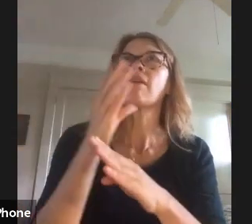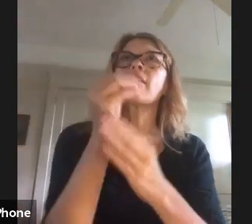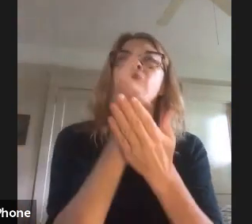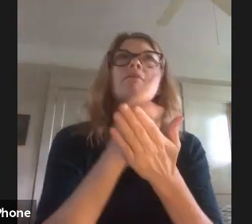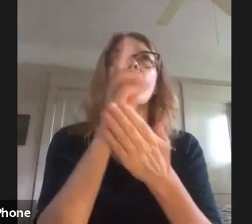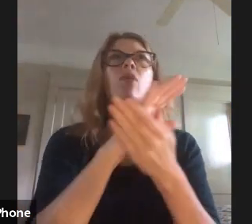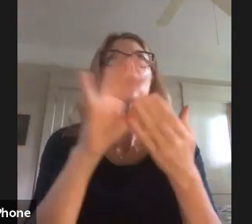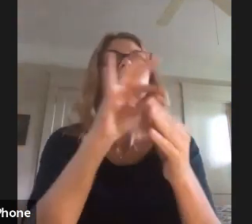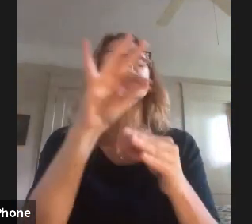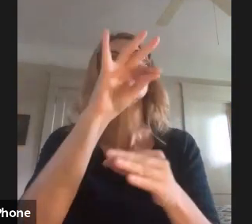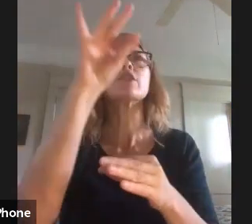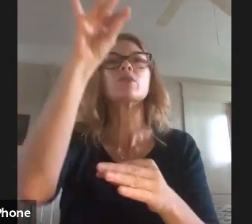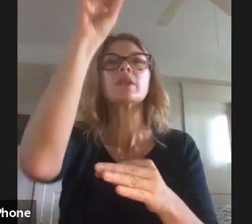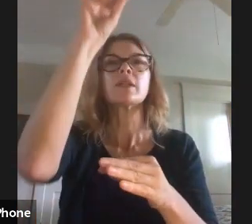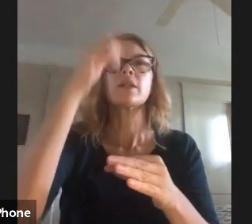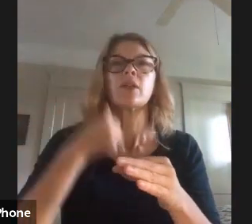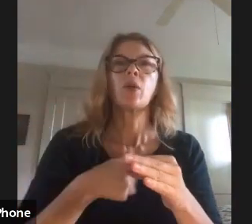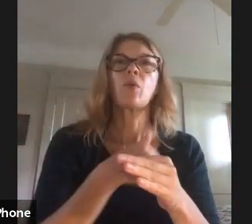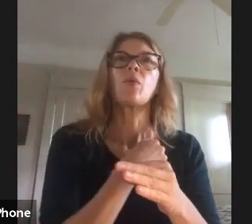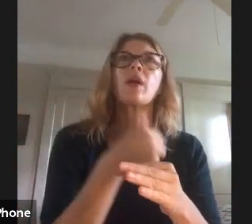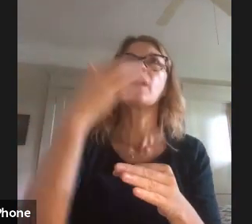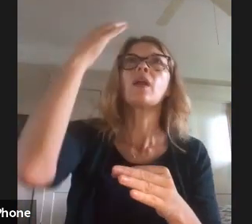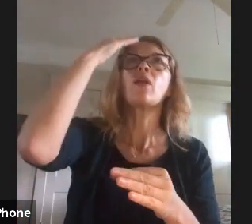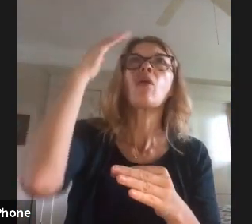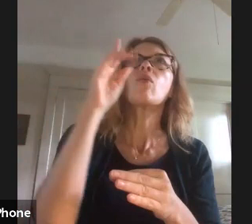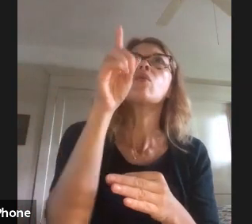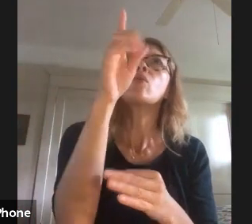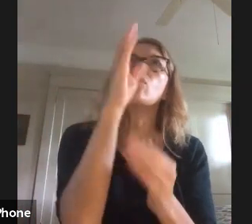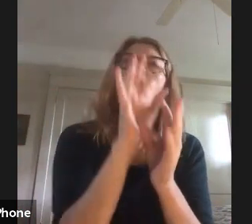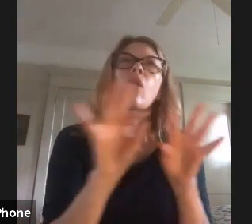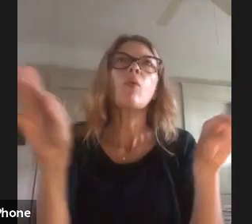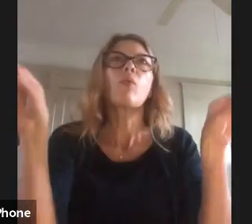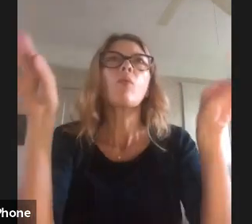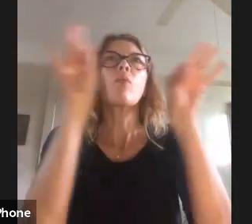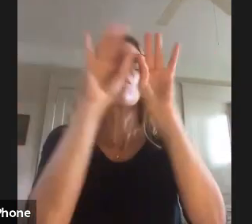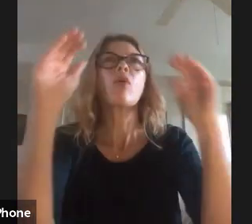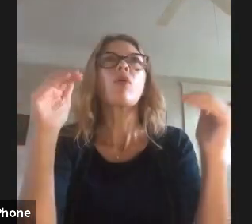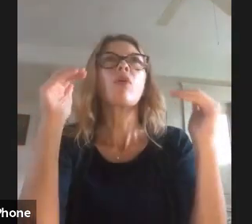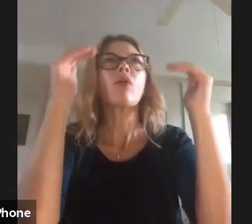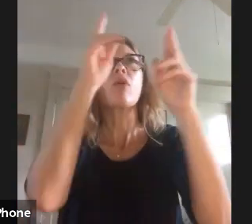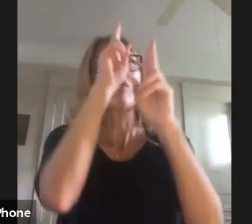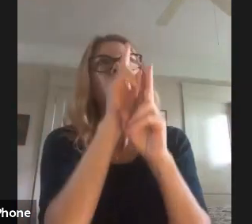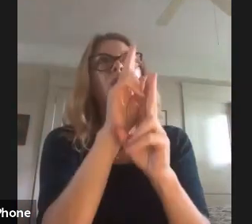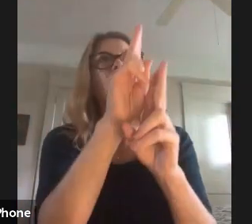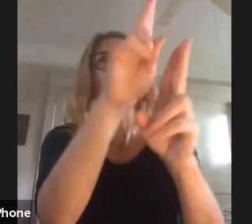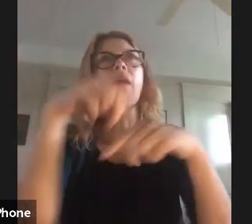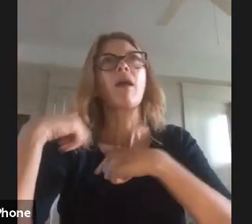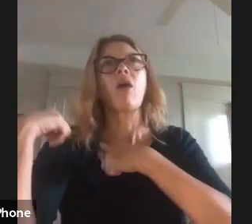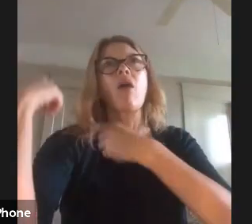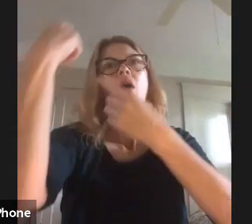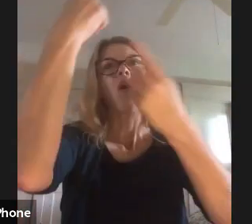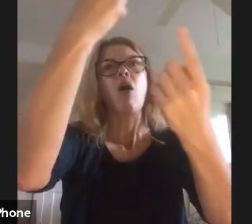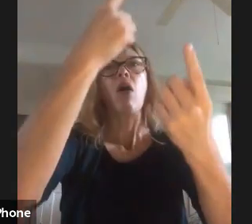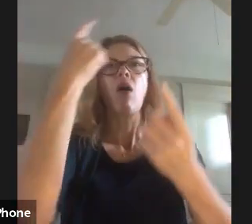Spirit. You are worthy at all times